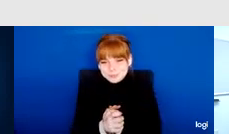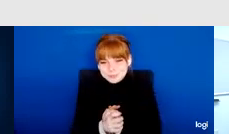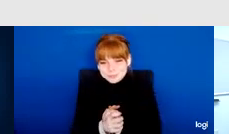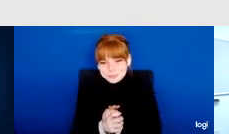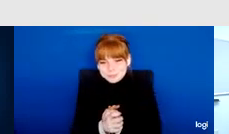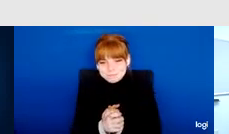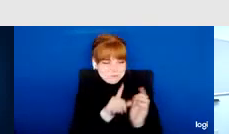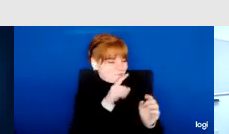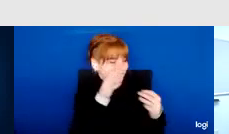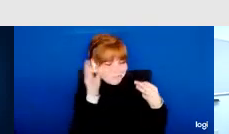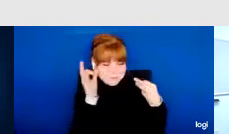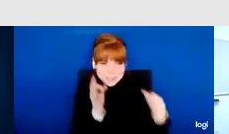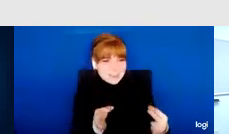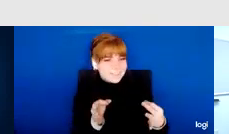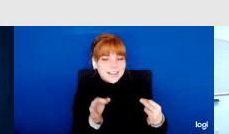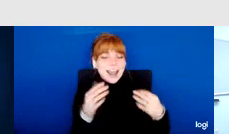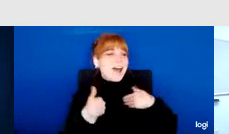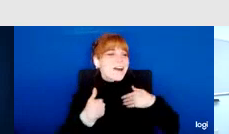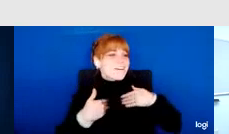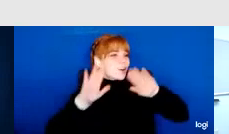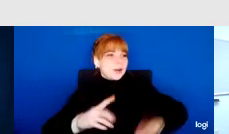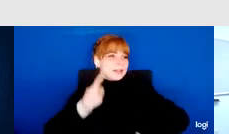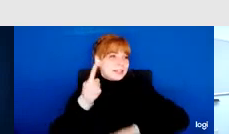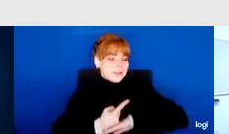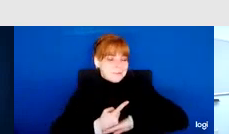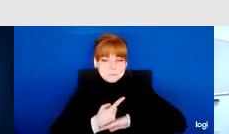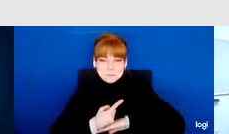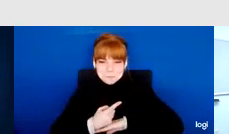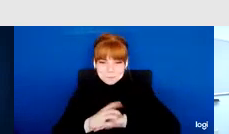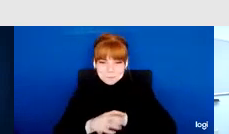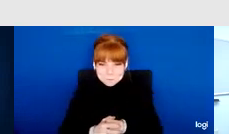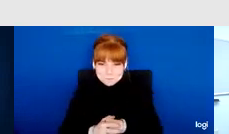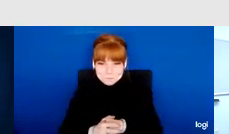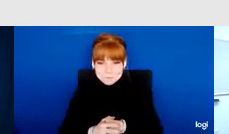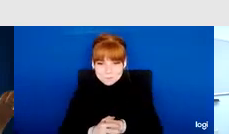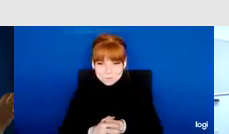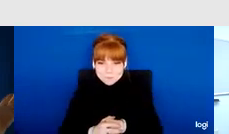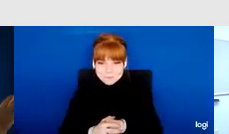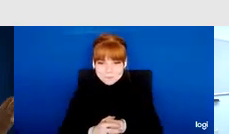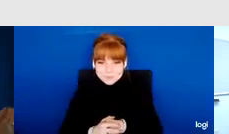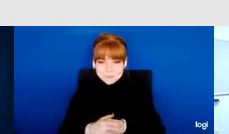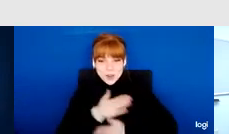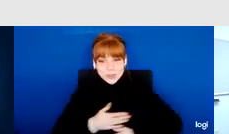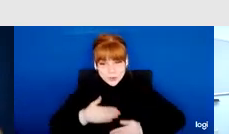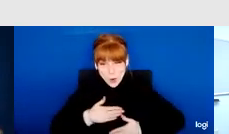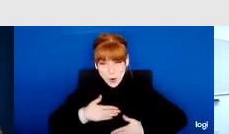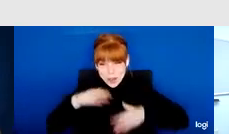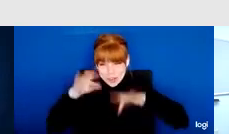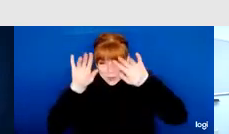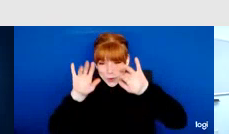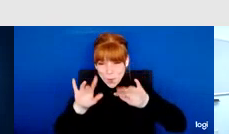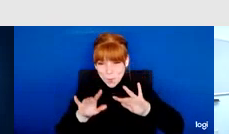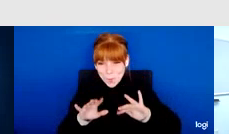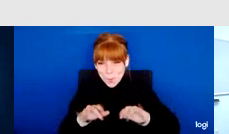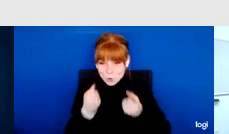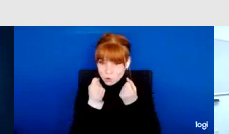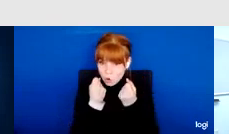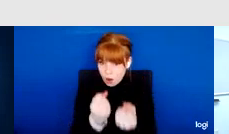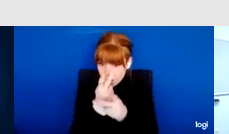Absolutely. You all have a terrific day and have a great day. Enjoy the snow. Drive carefully